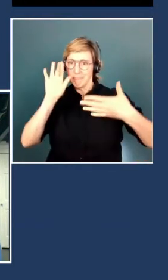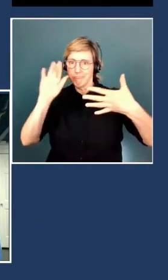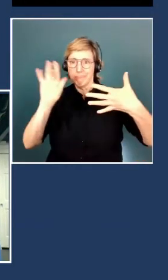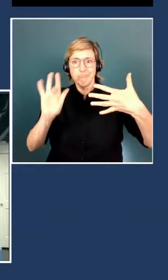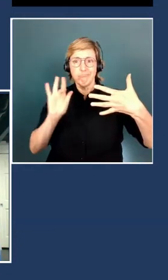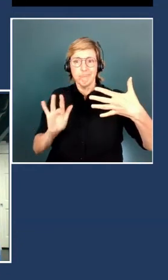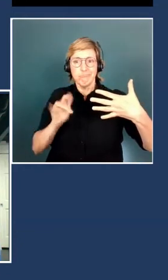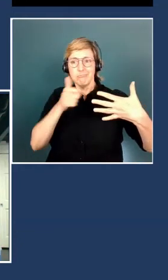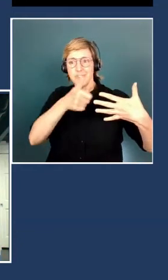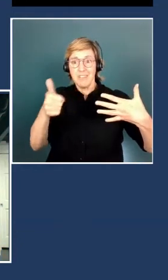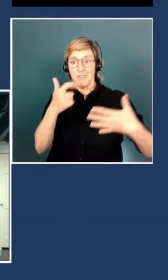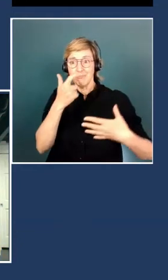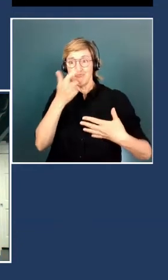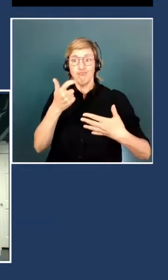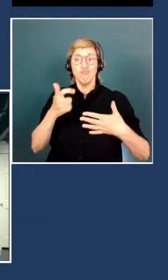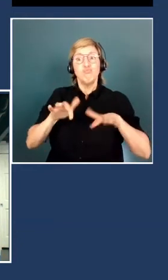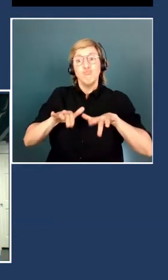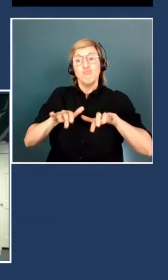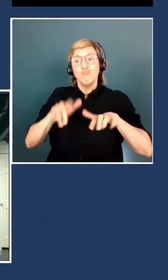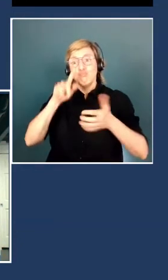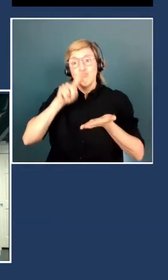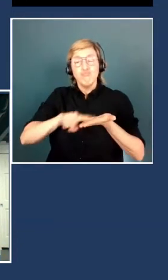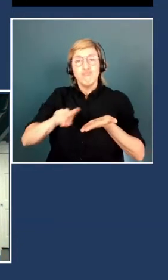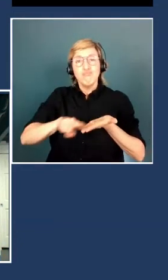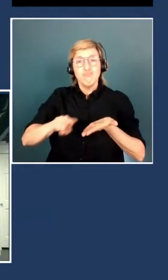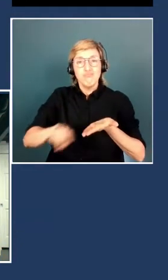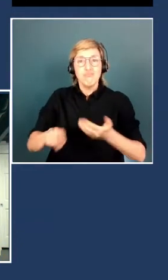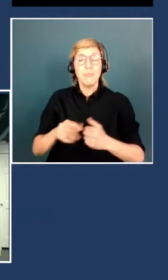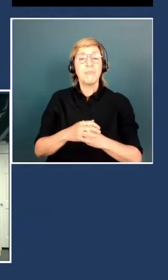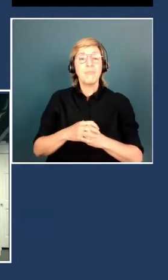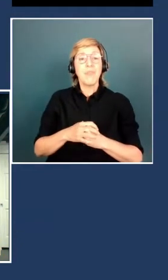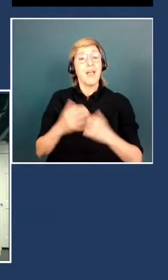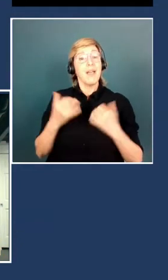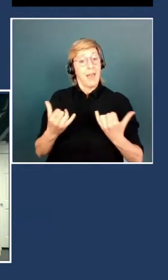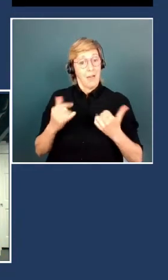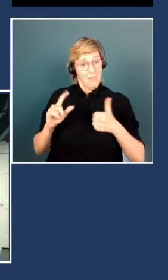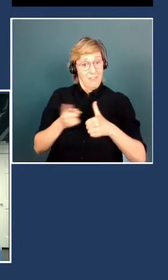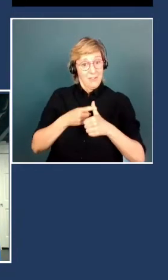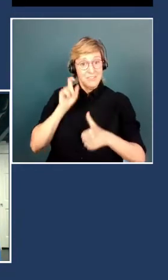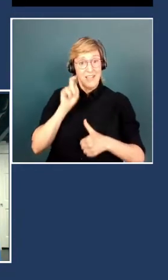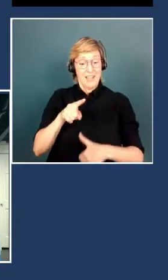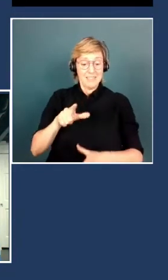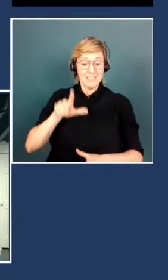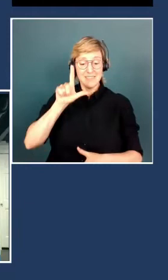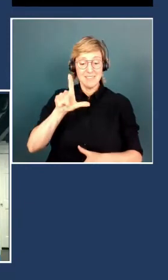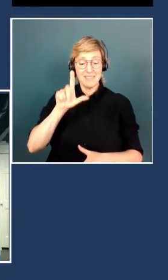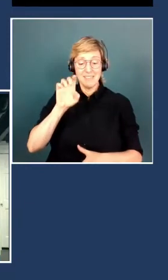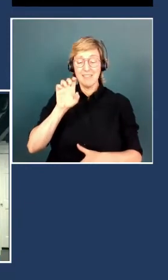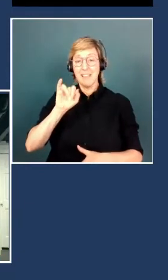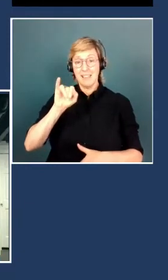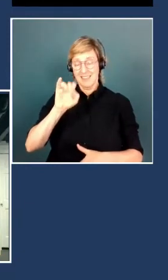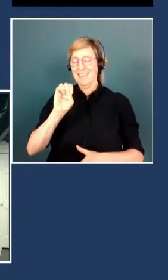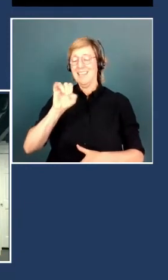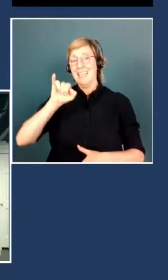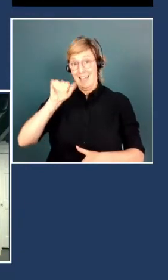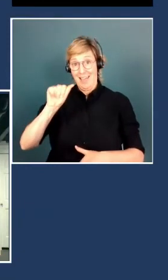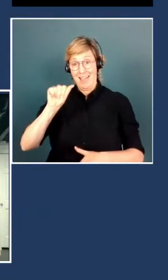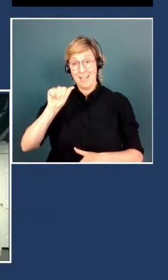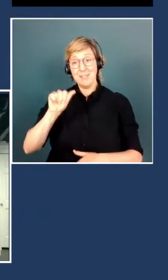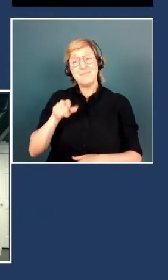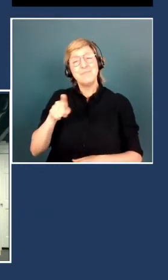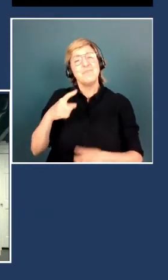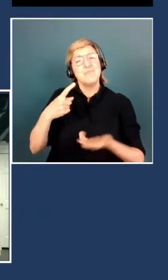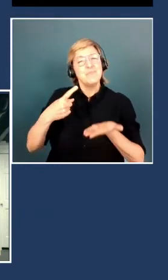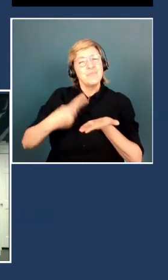there. So I'm going to start off. I've got a question to Leah, more about this topic of video interviewing. And you specifically talked